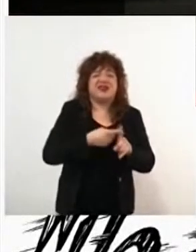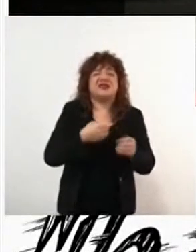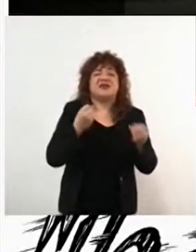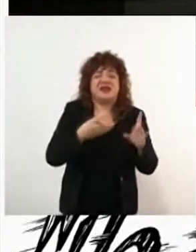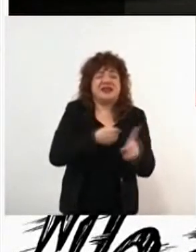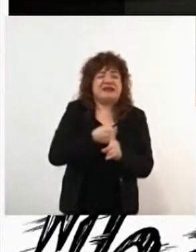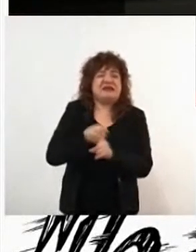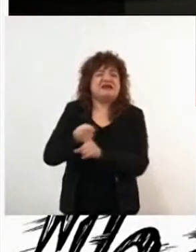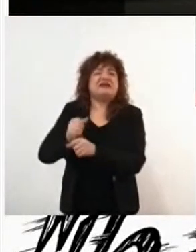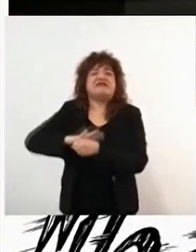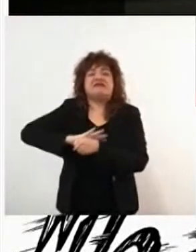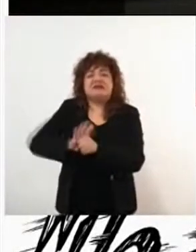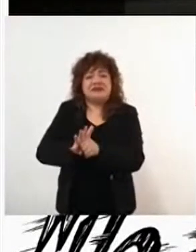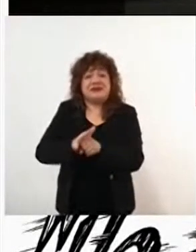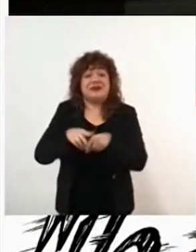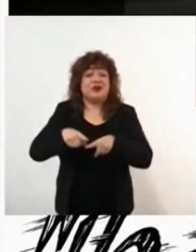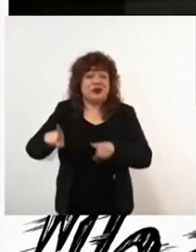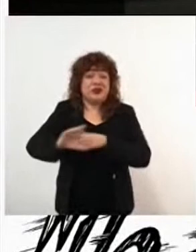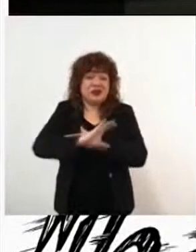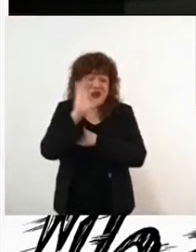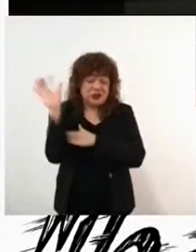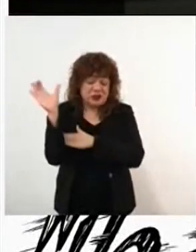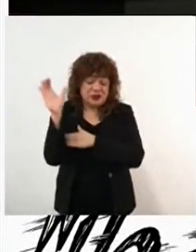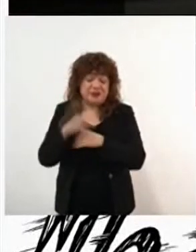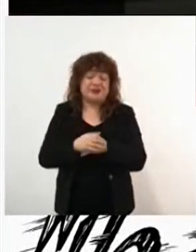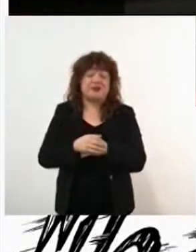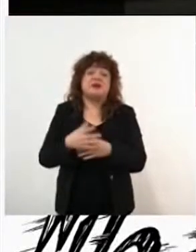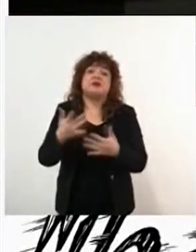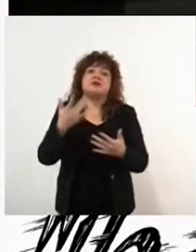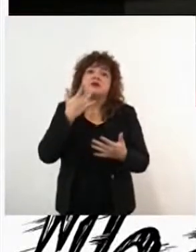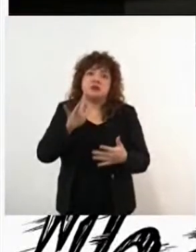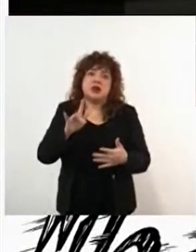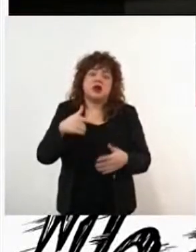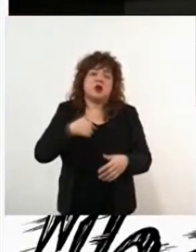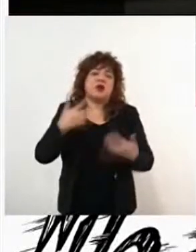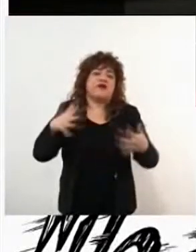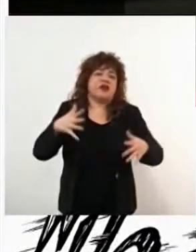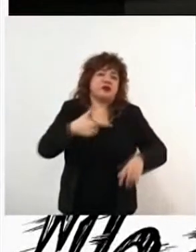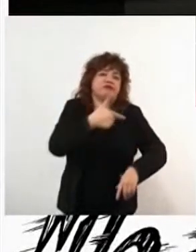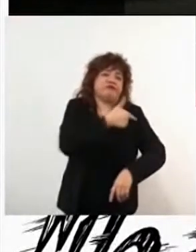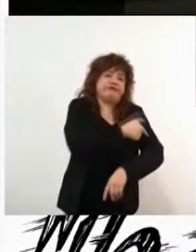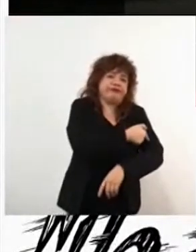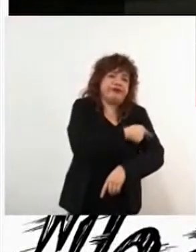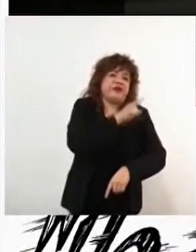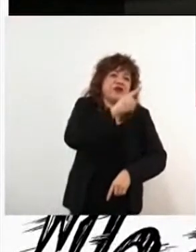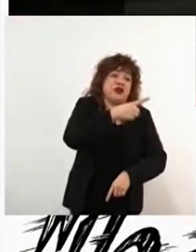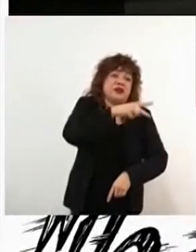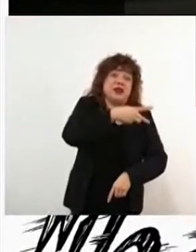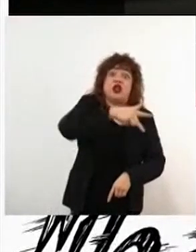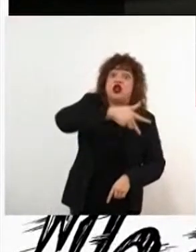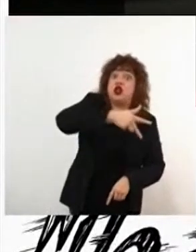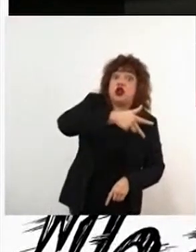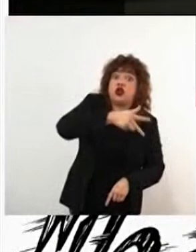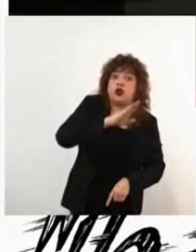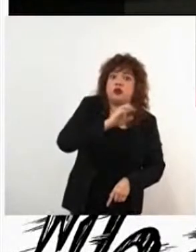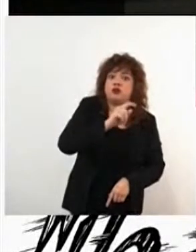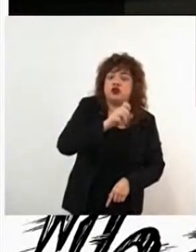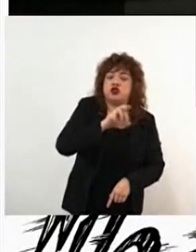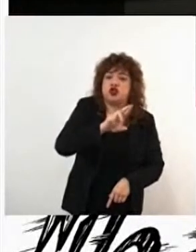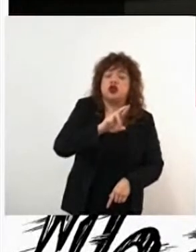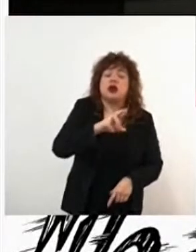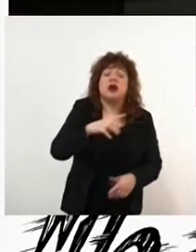and fortunately we were vaccinated and boosted, and therefore none of us got it badly. I mean, my